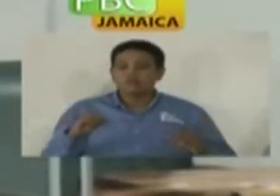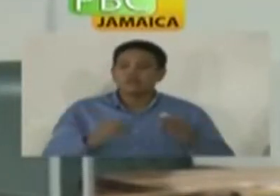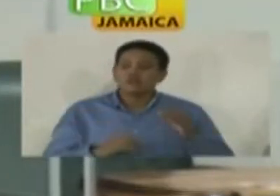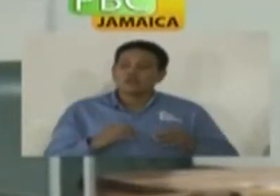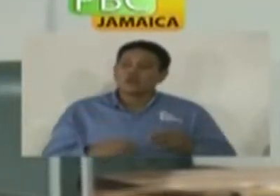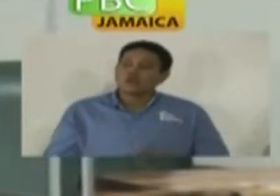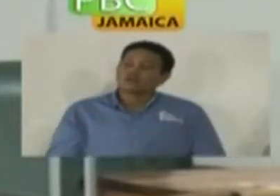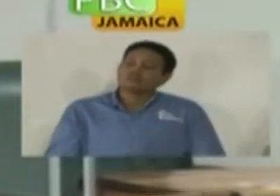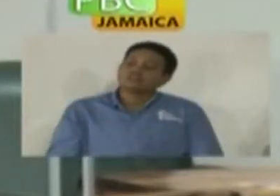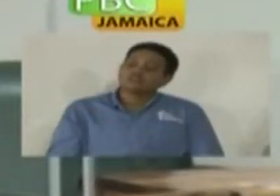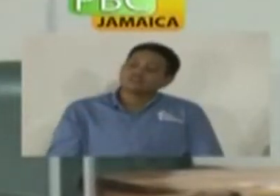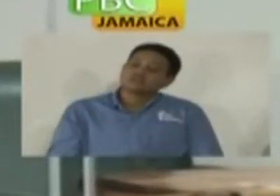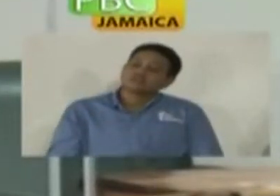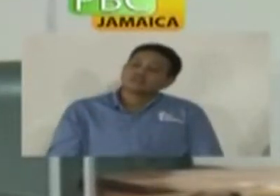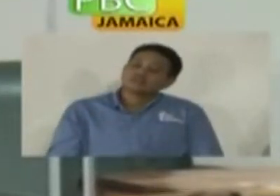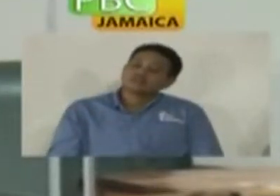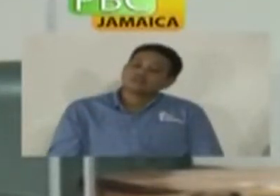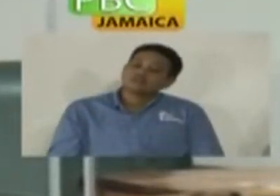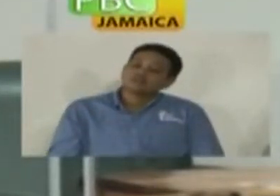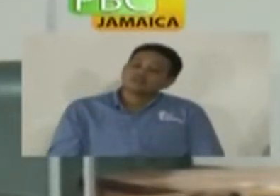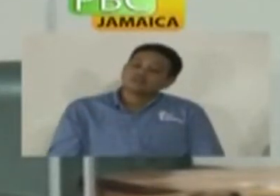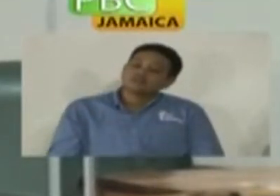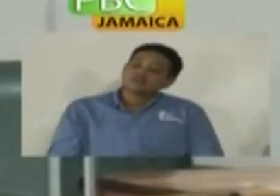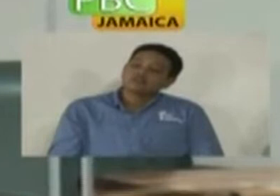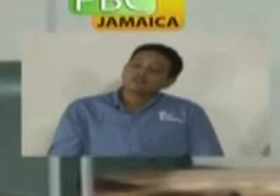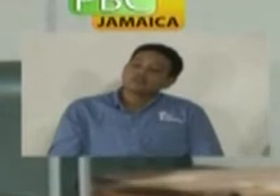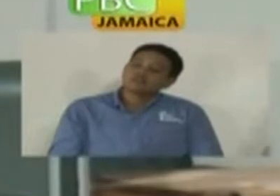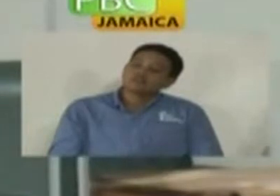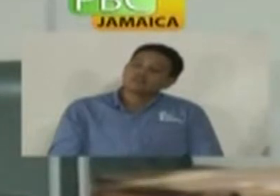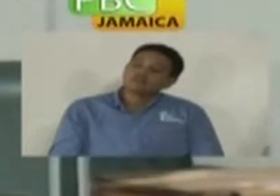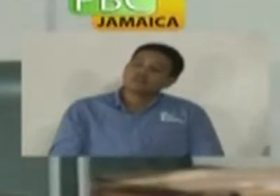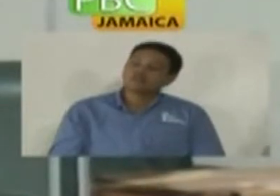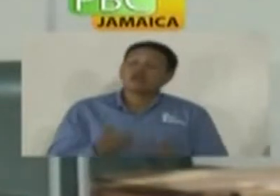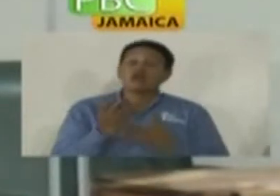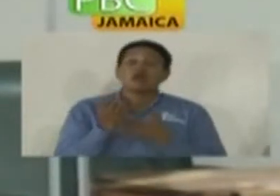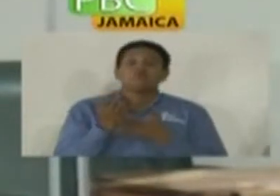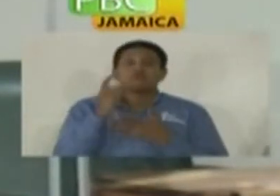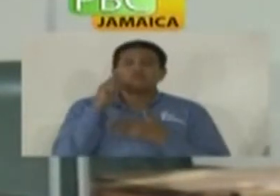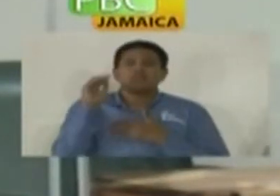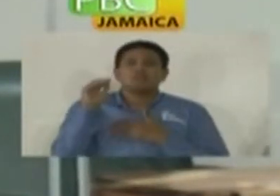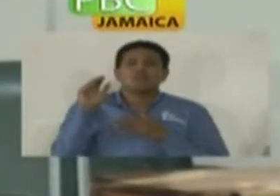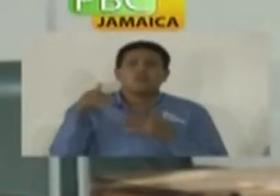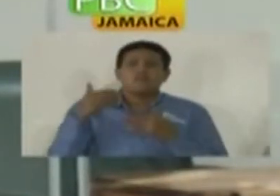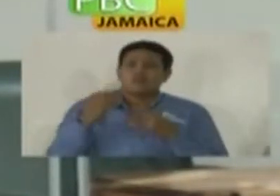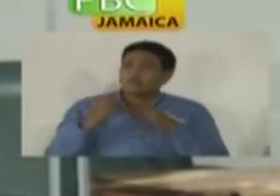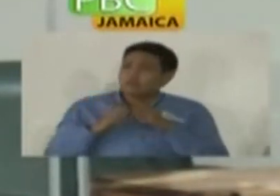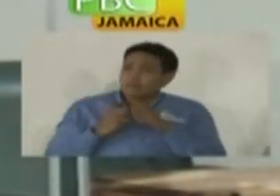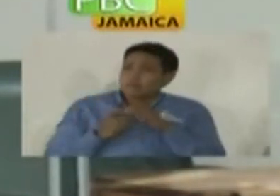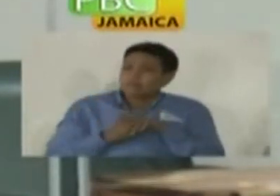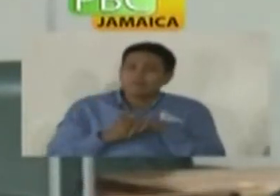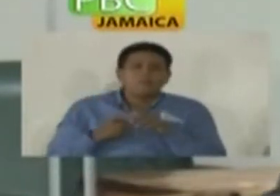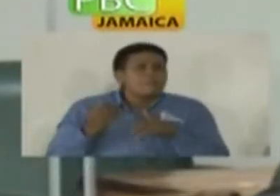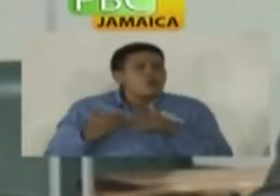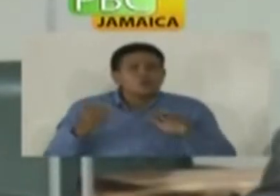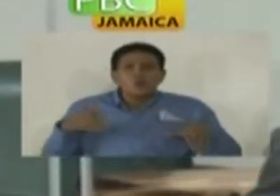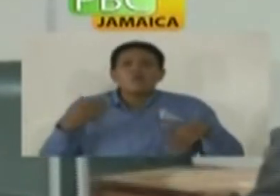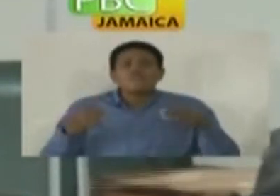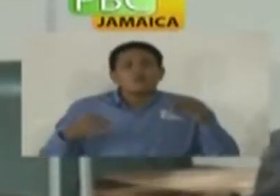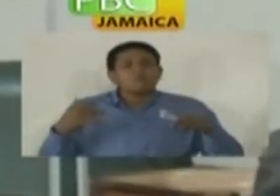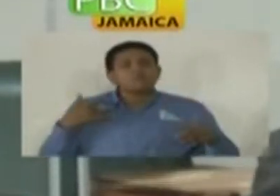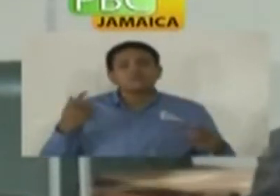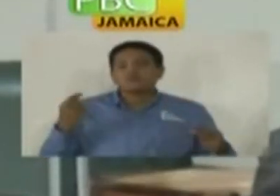Mr. President, appeals are done all the time to the Court of Appeal and for